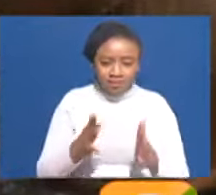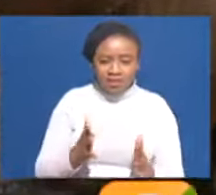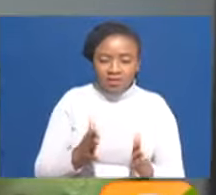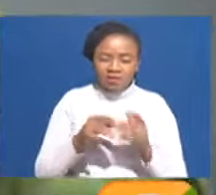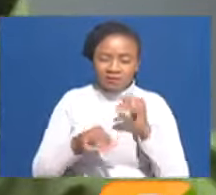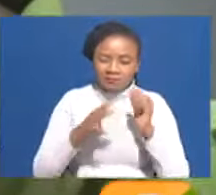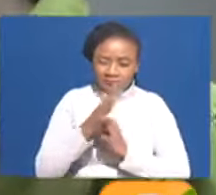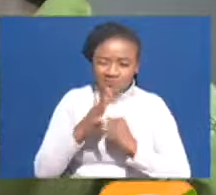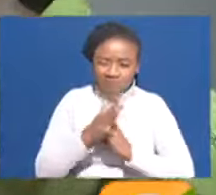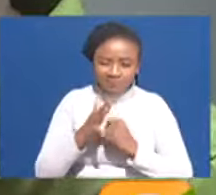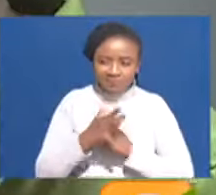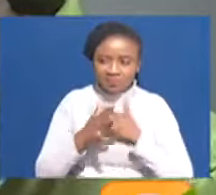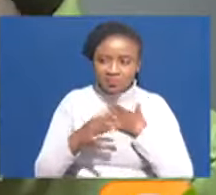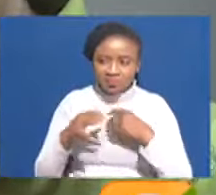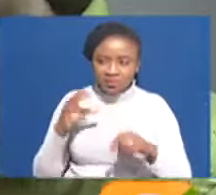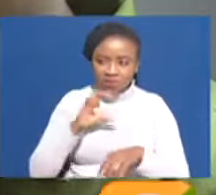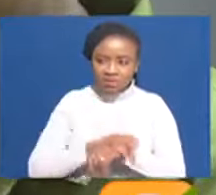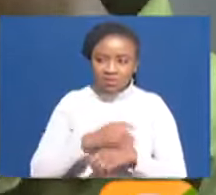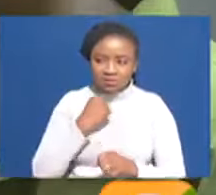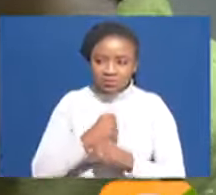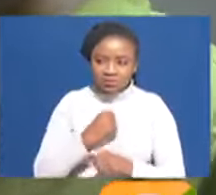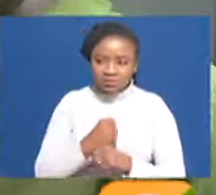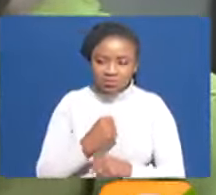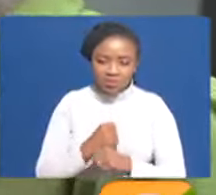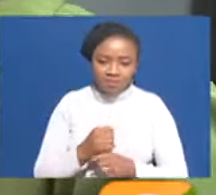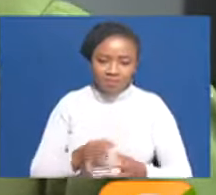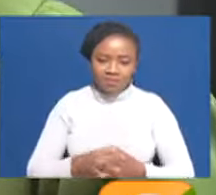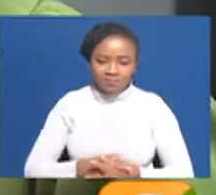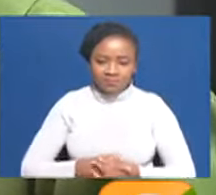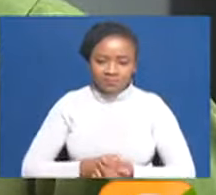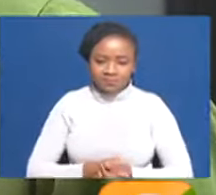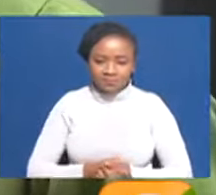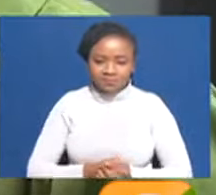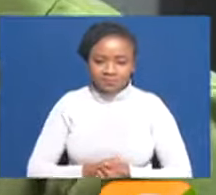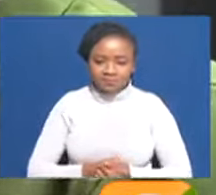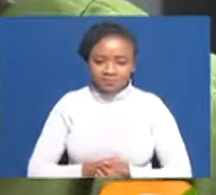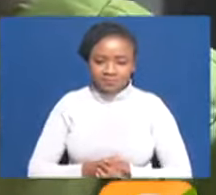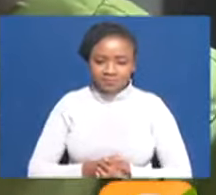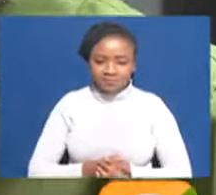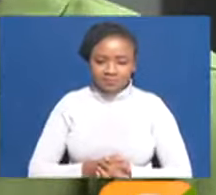a living. Martin Munene, Citizen TV.